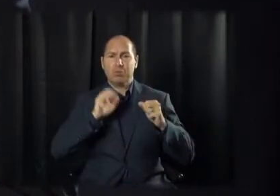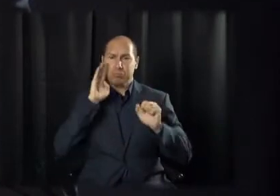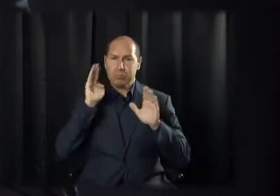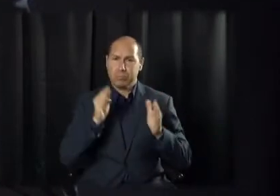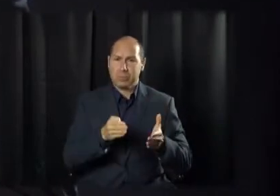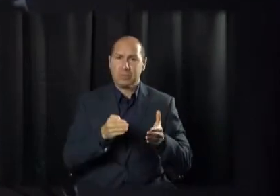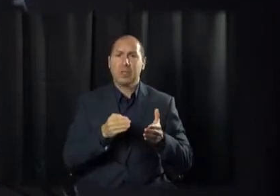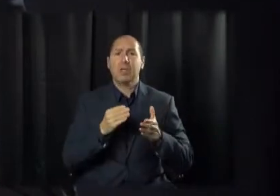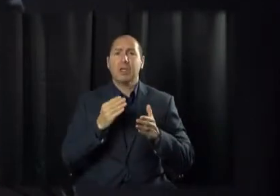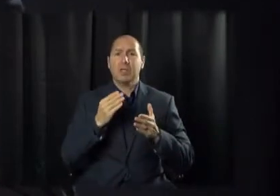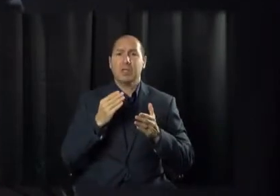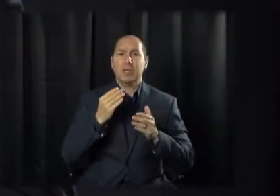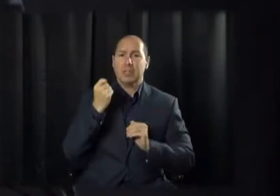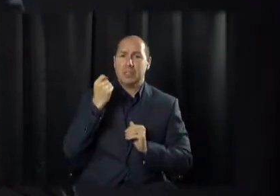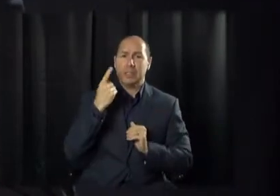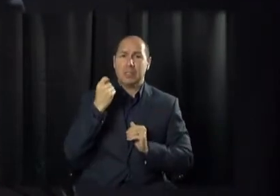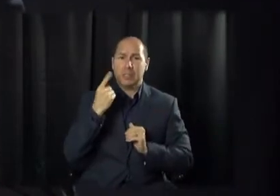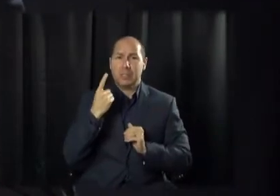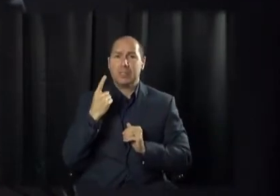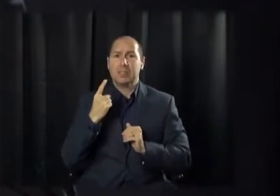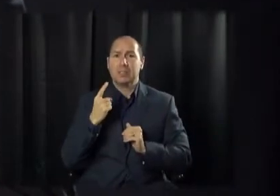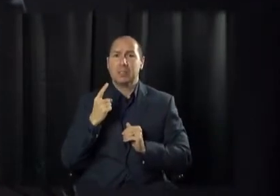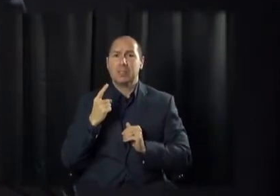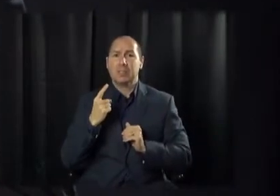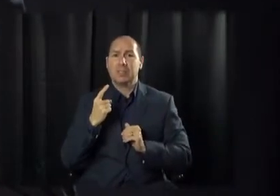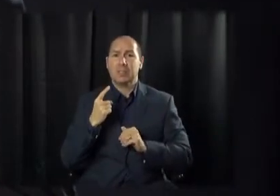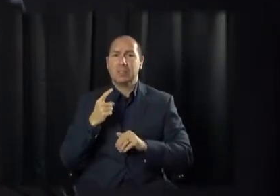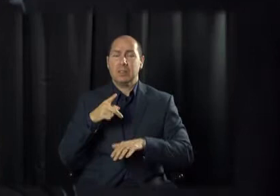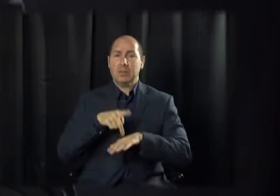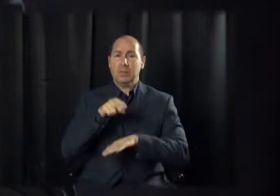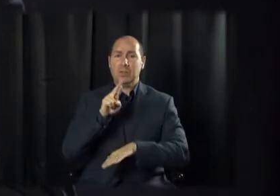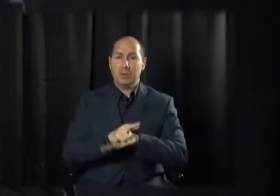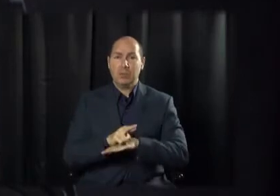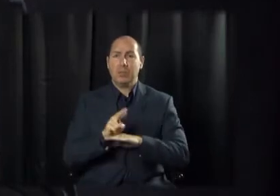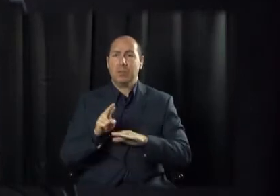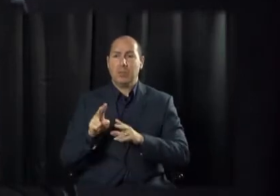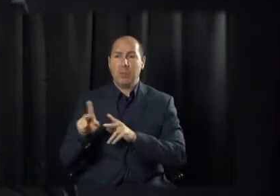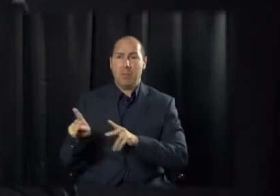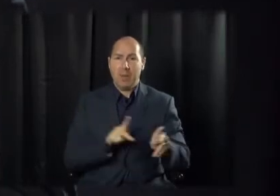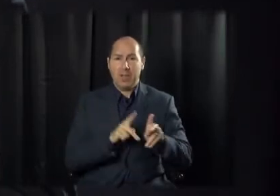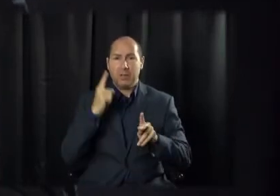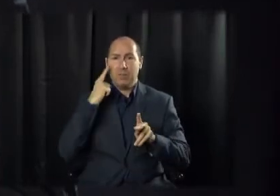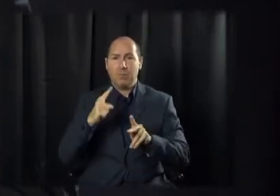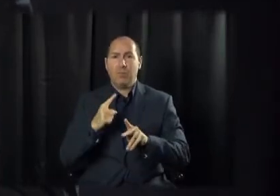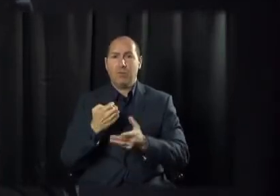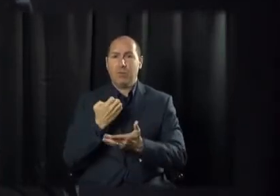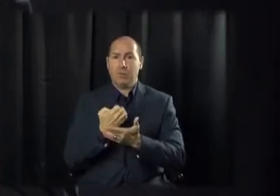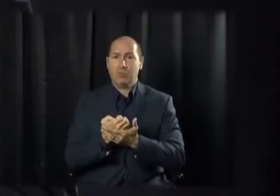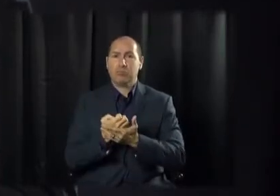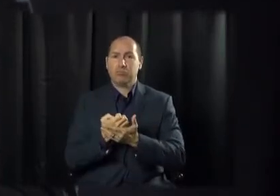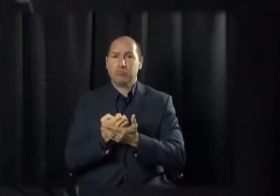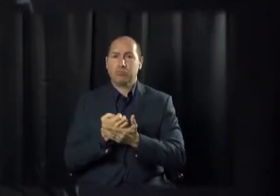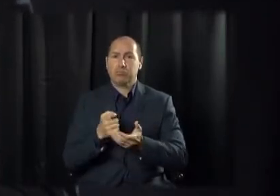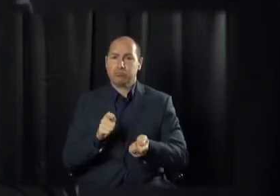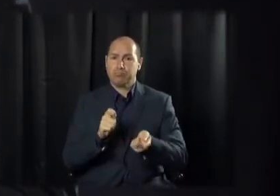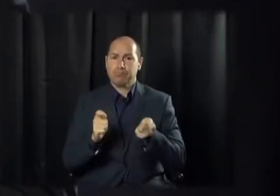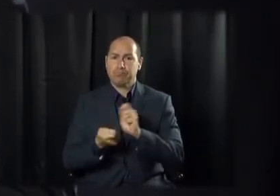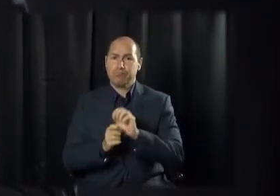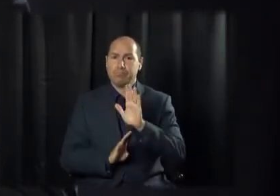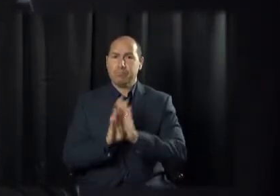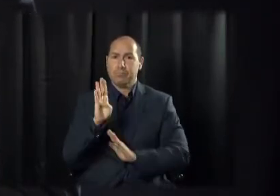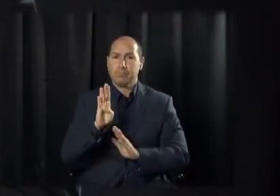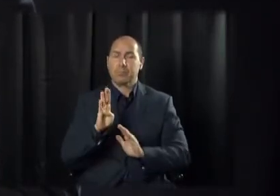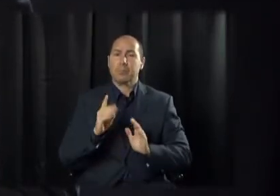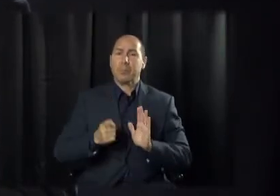Rico is part of a long-term economic revitalization plan for Puerto Rico. But we have to kind of hit the reset button here. We've